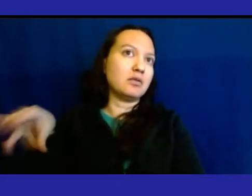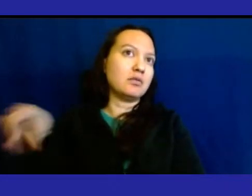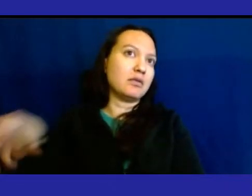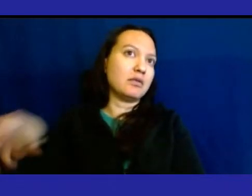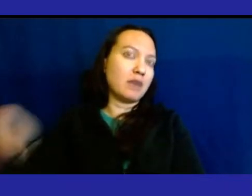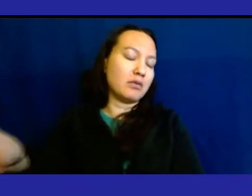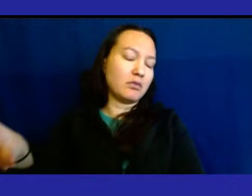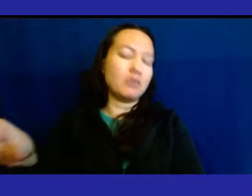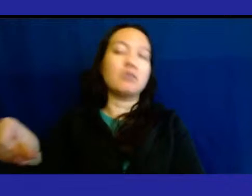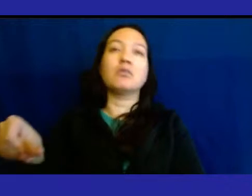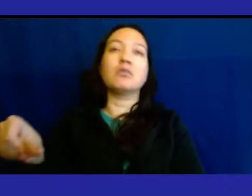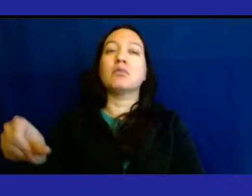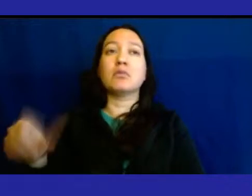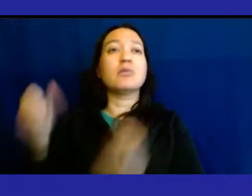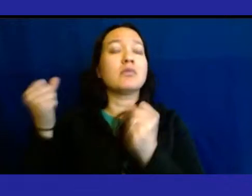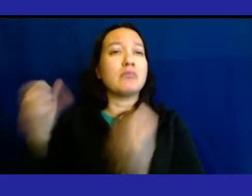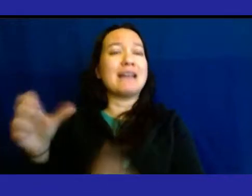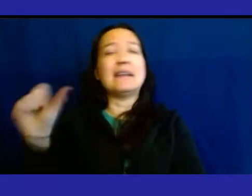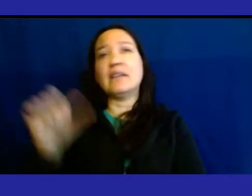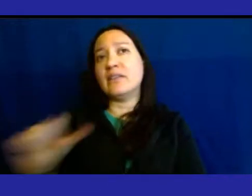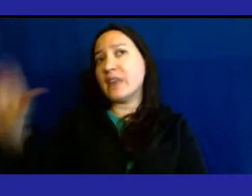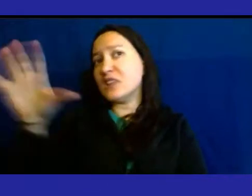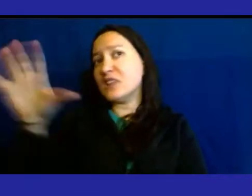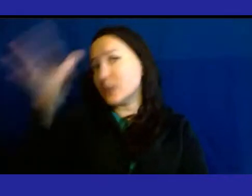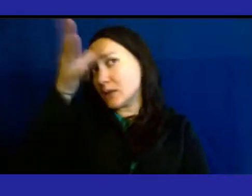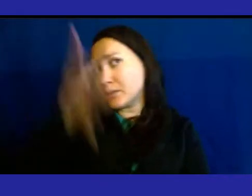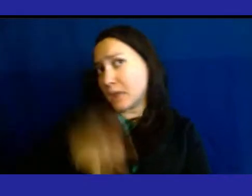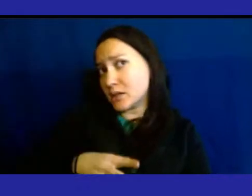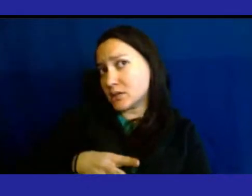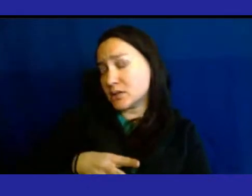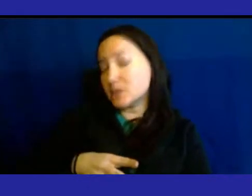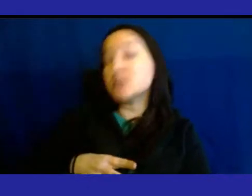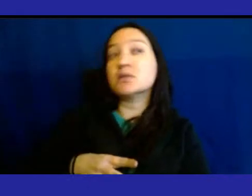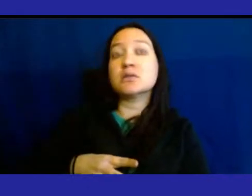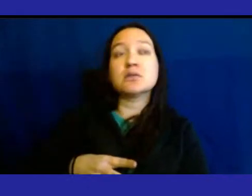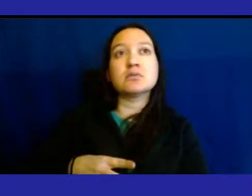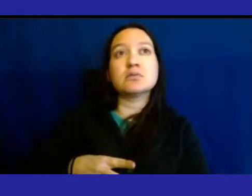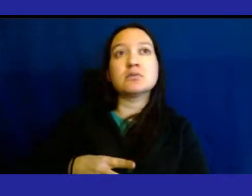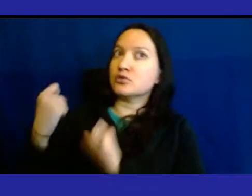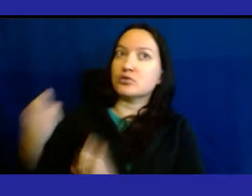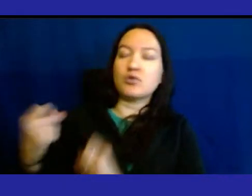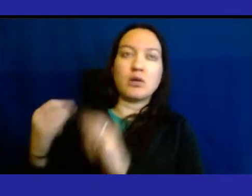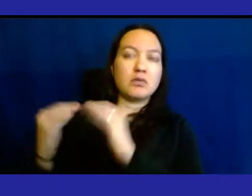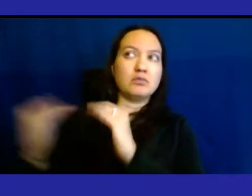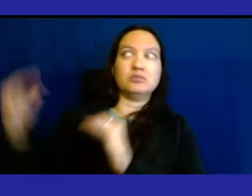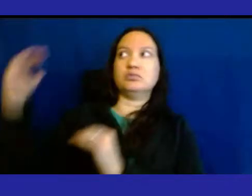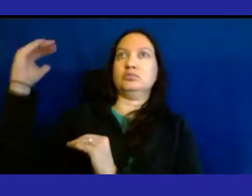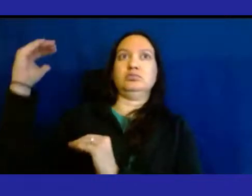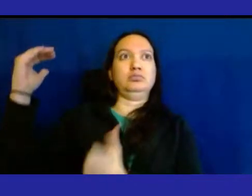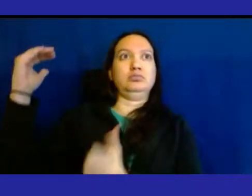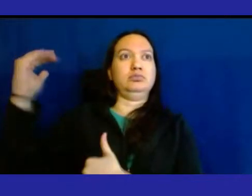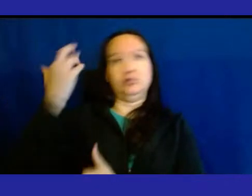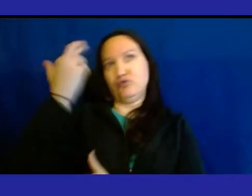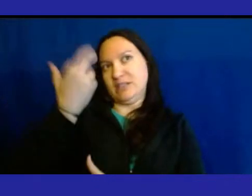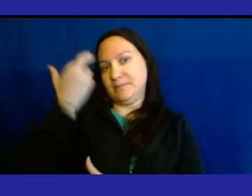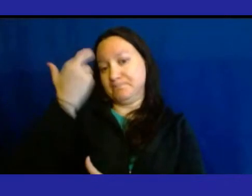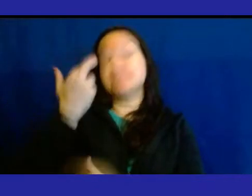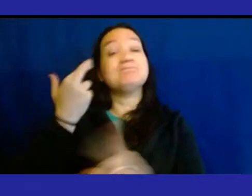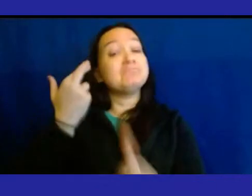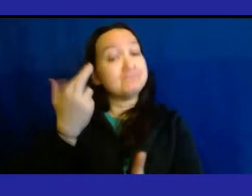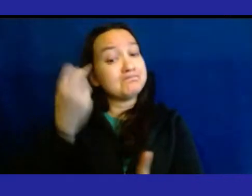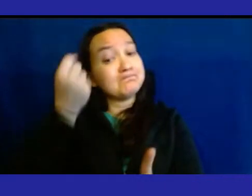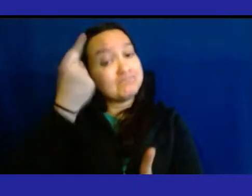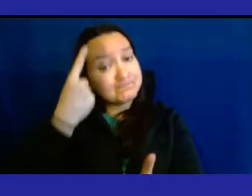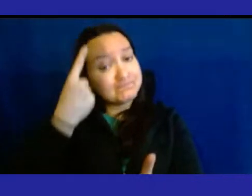that number of Asian males being proportionally overrepresented is the reason. However, we are